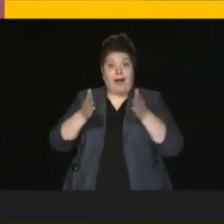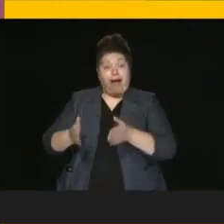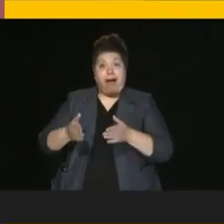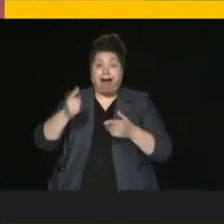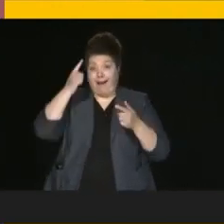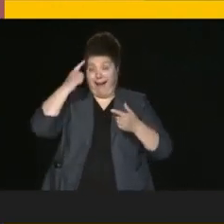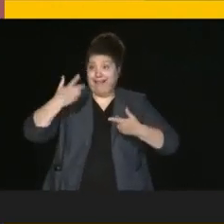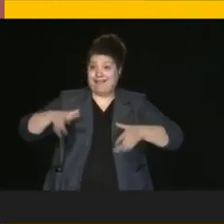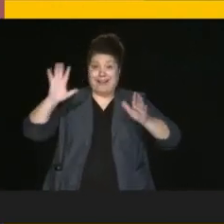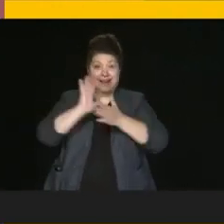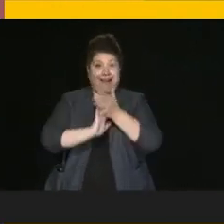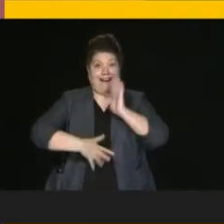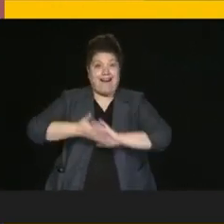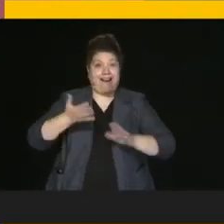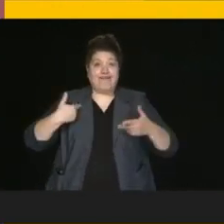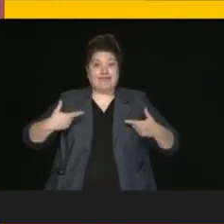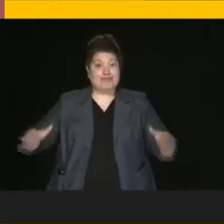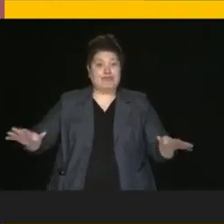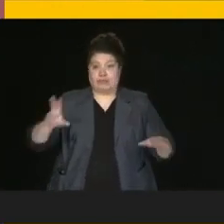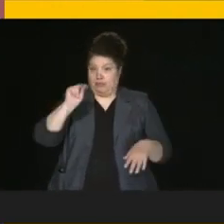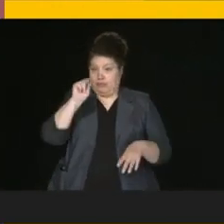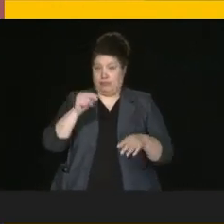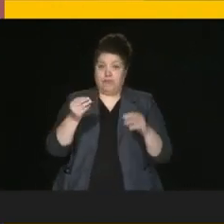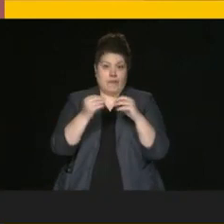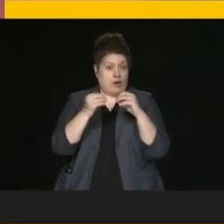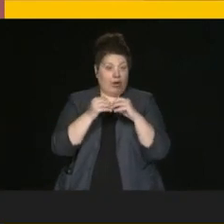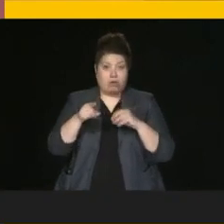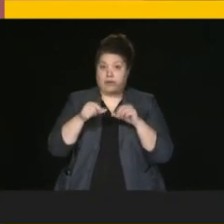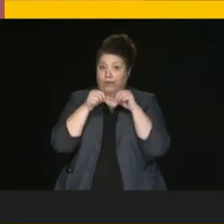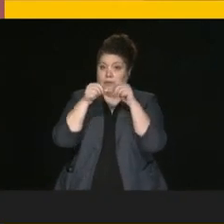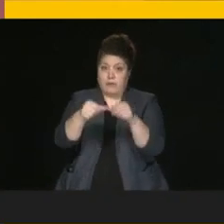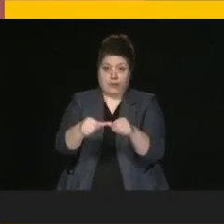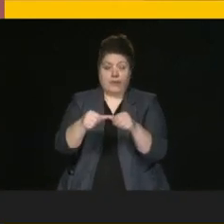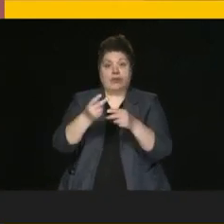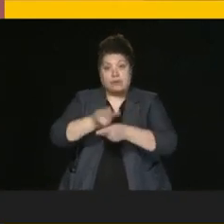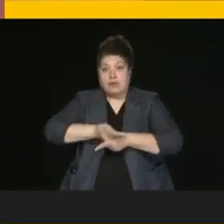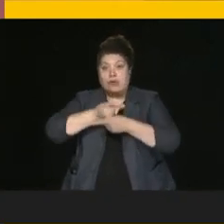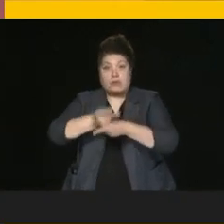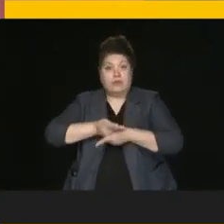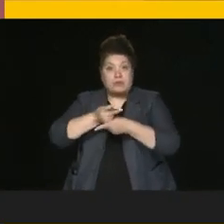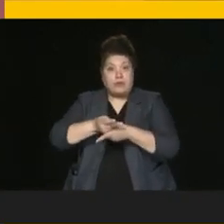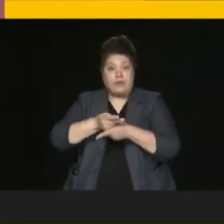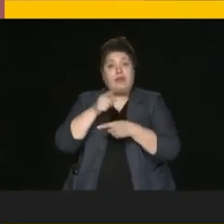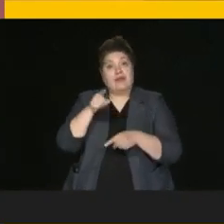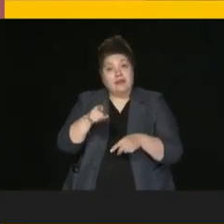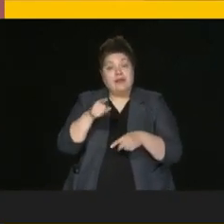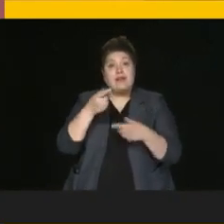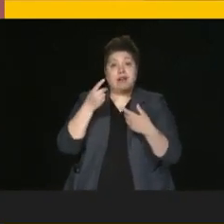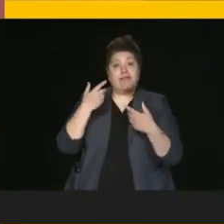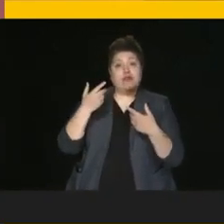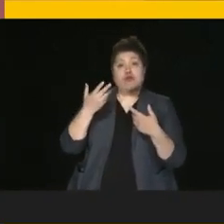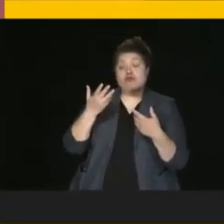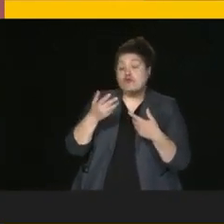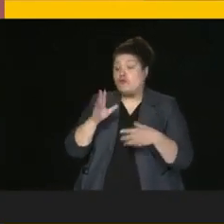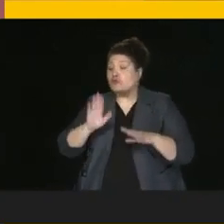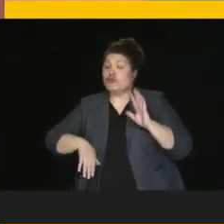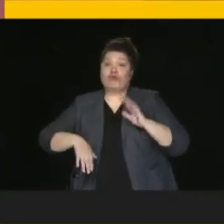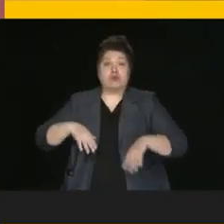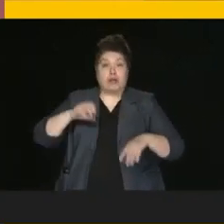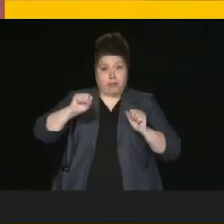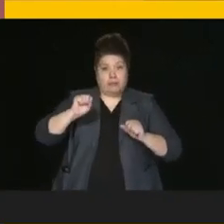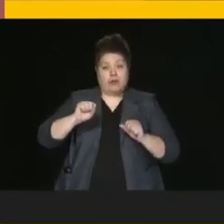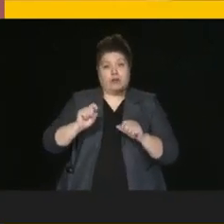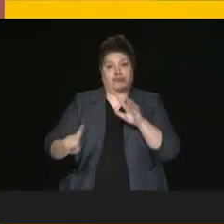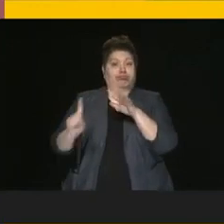measures. If we do let up, new transmission chains will take off in our highly susceptible population, and